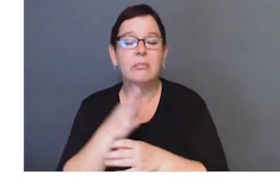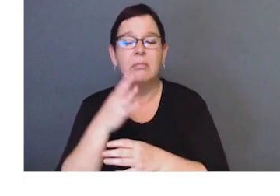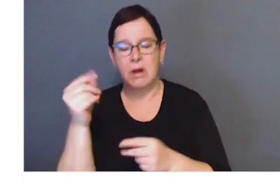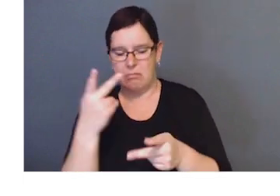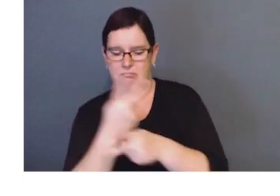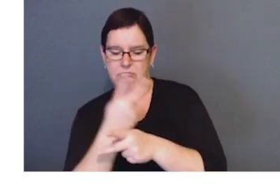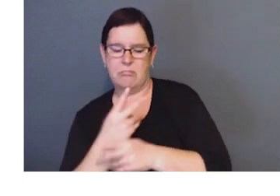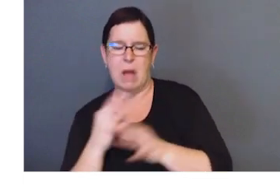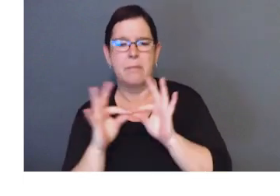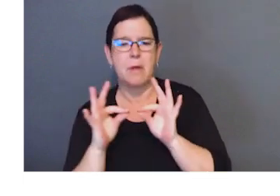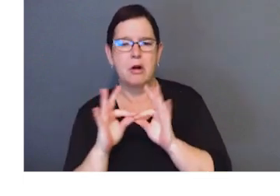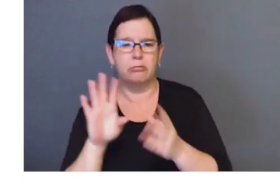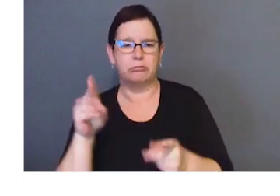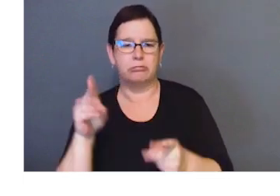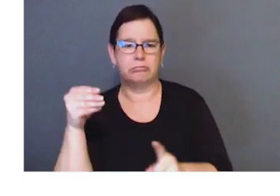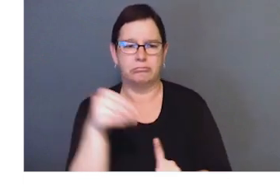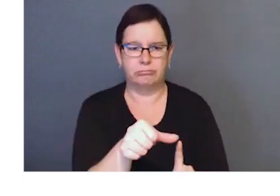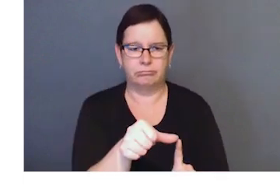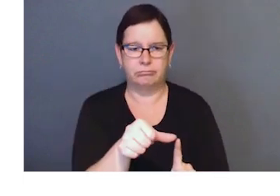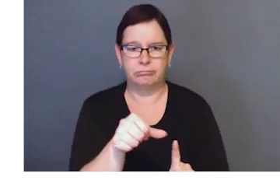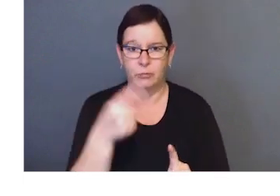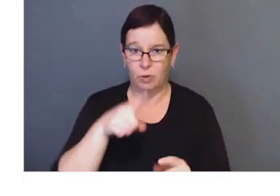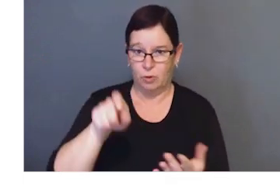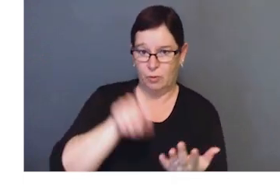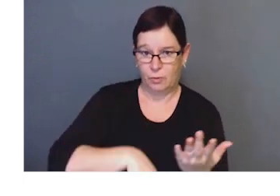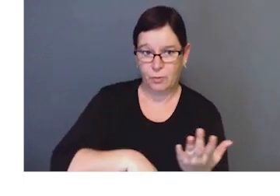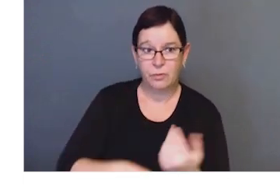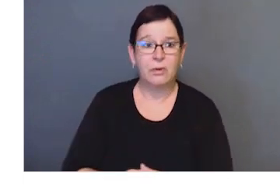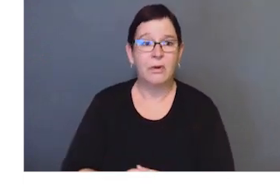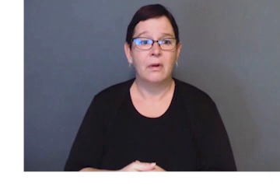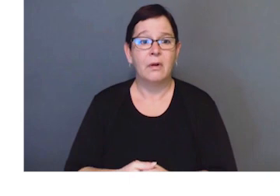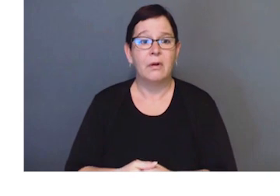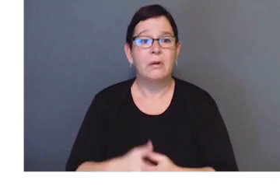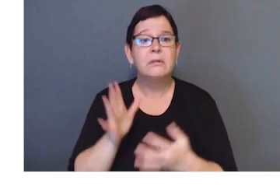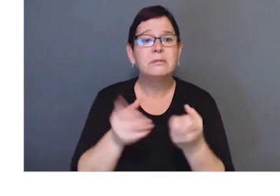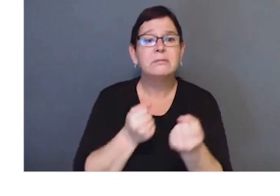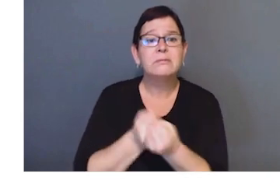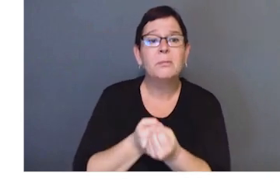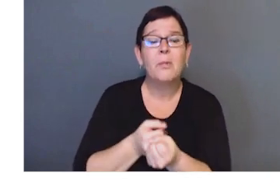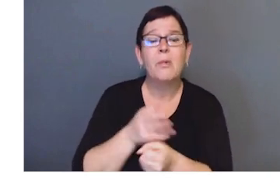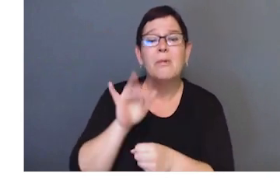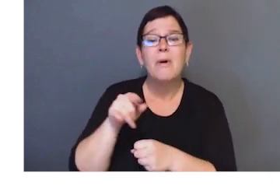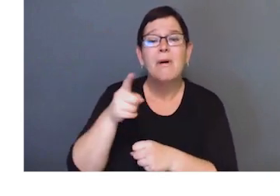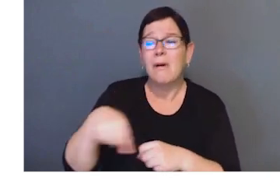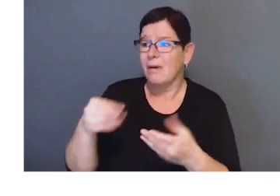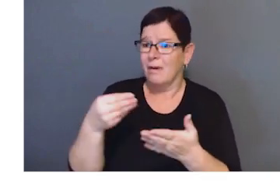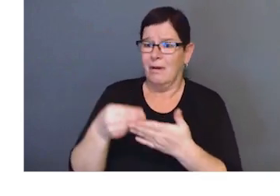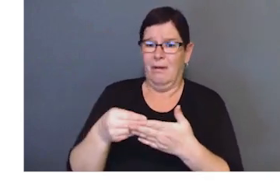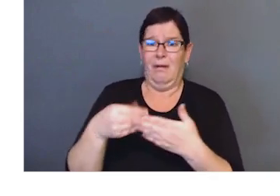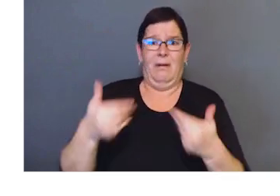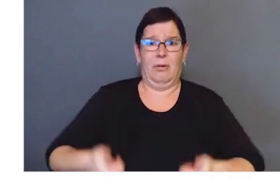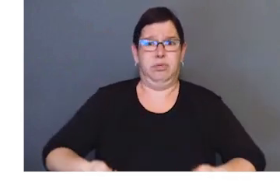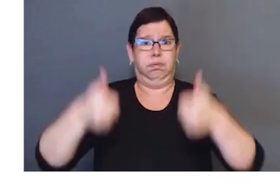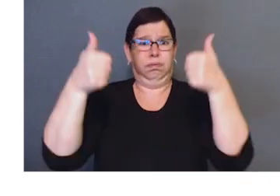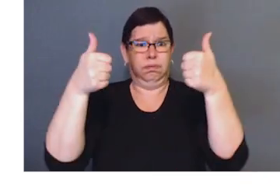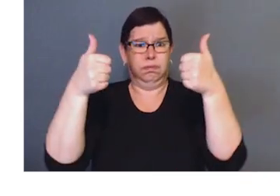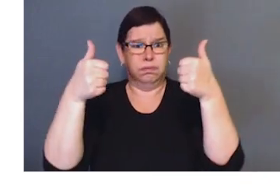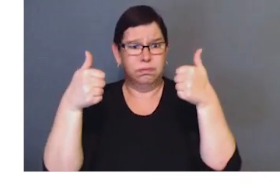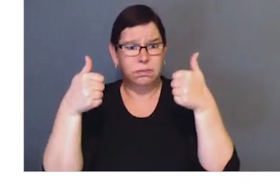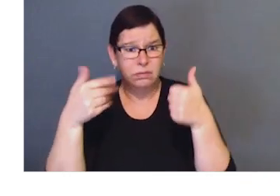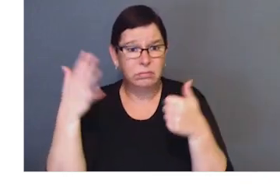affected by inflation, the government recently doubled the GST credit for 6 months. You don't need to